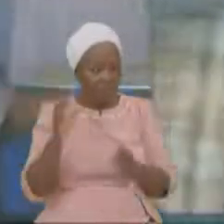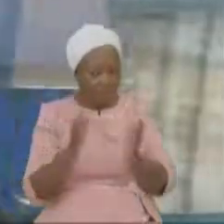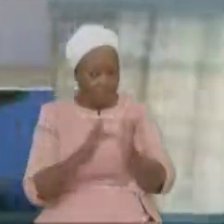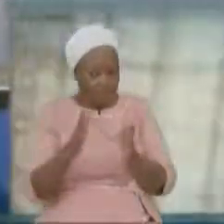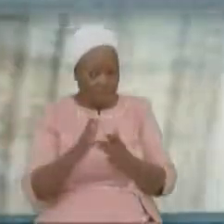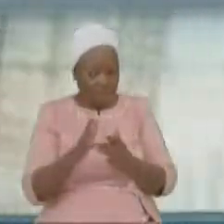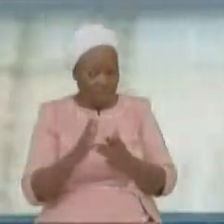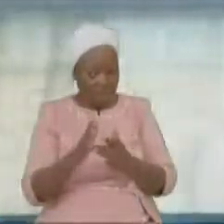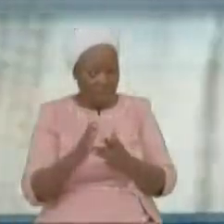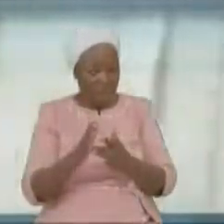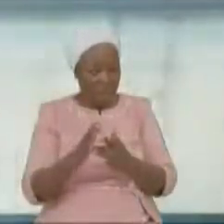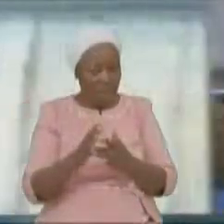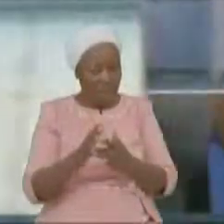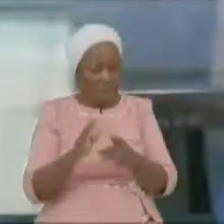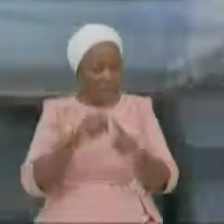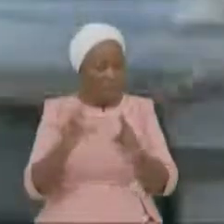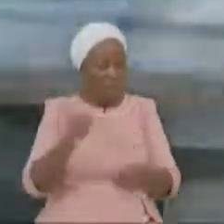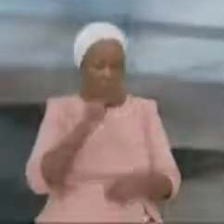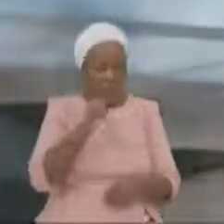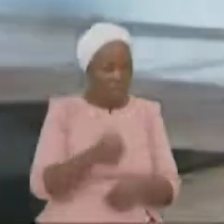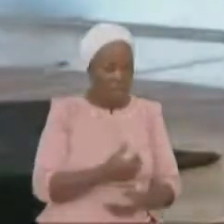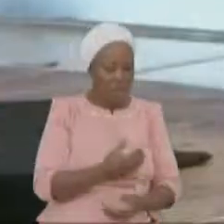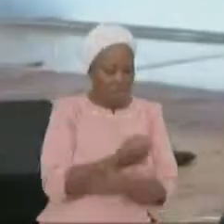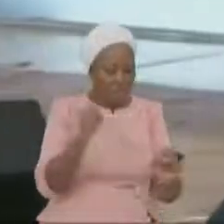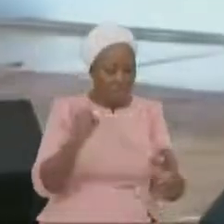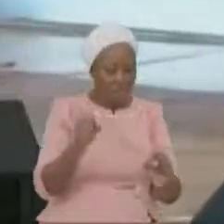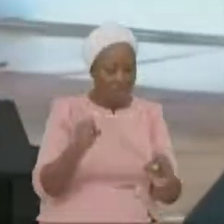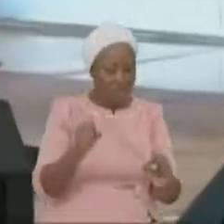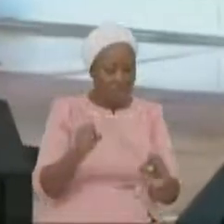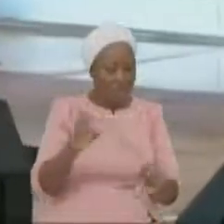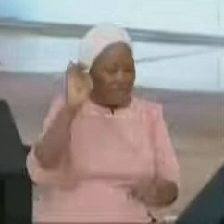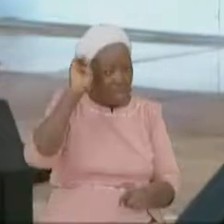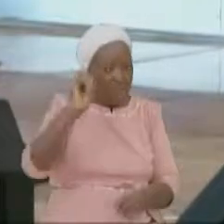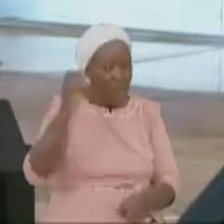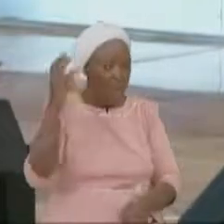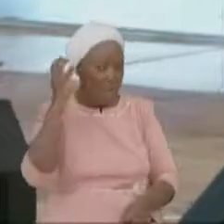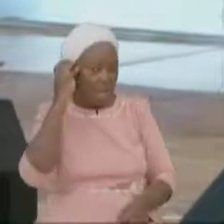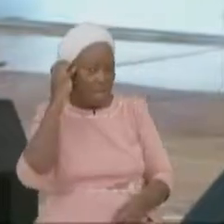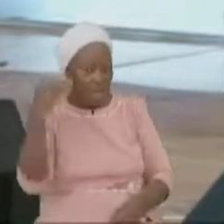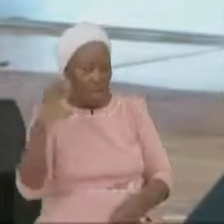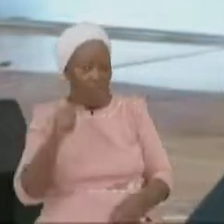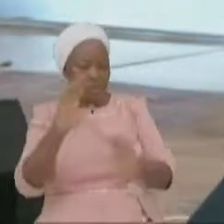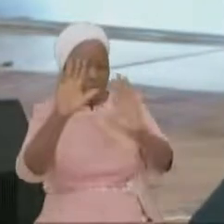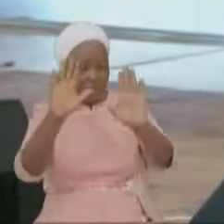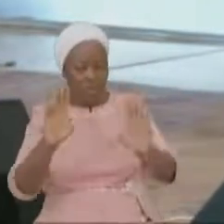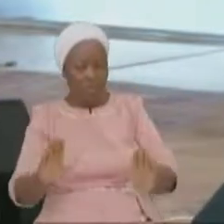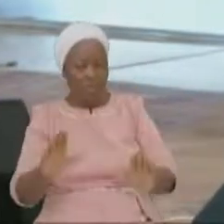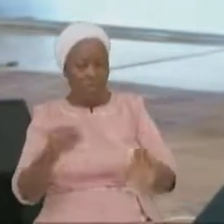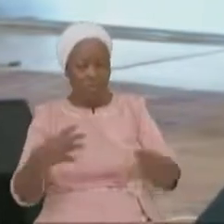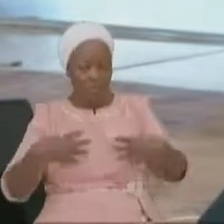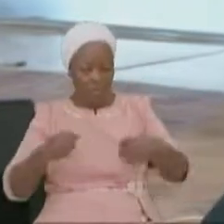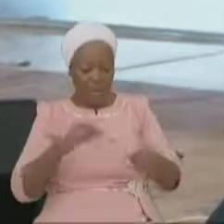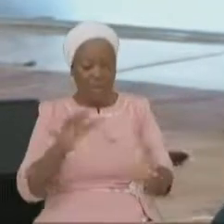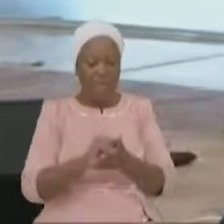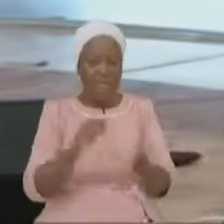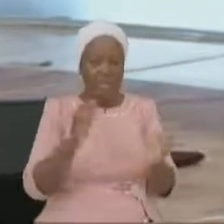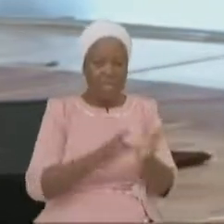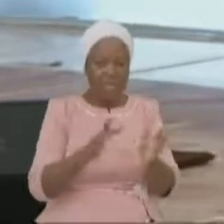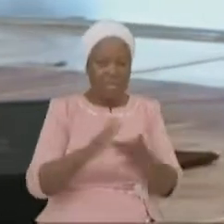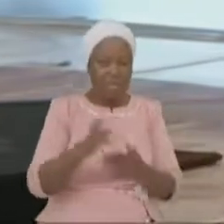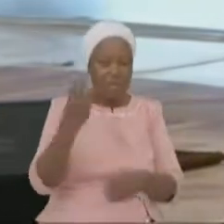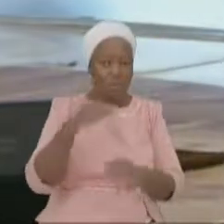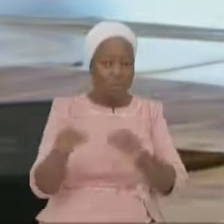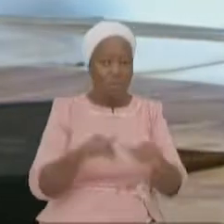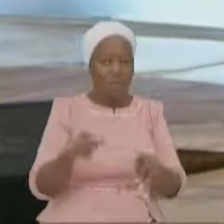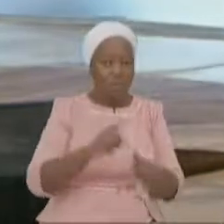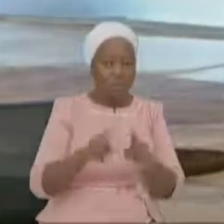He heard of the miracles of cure that Jesus was performing, but the